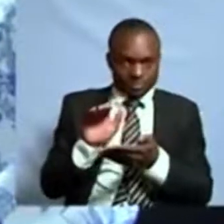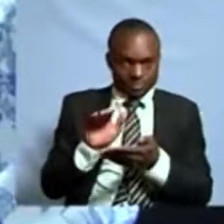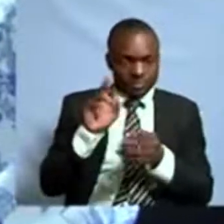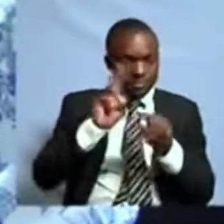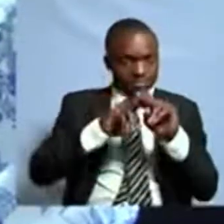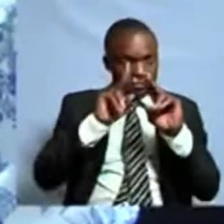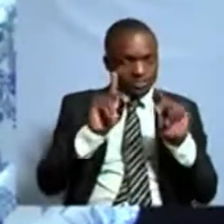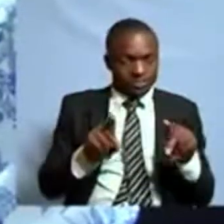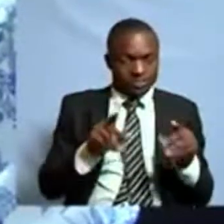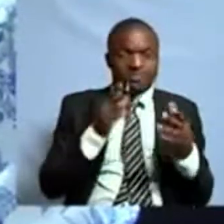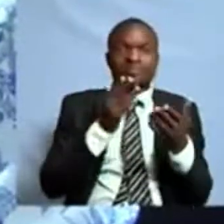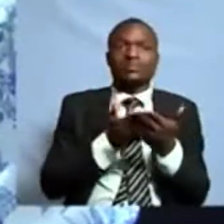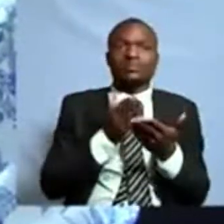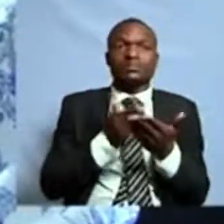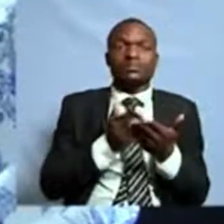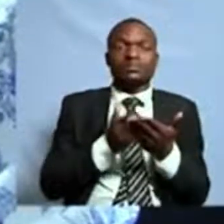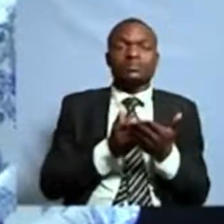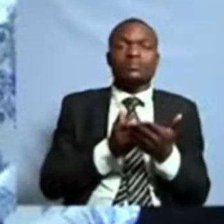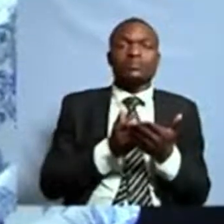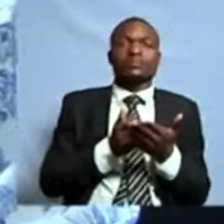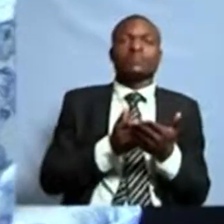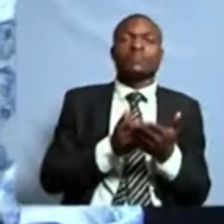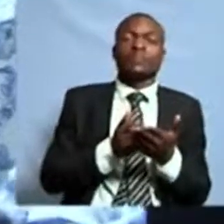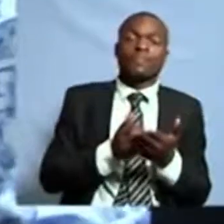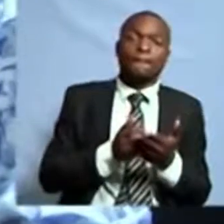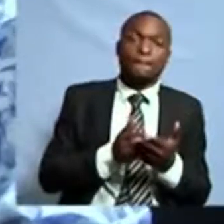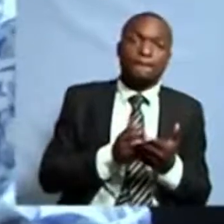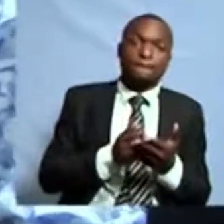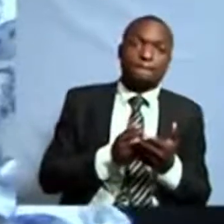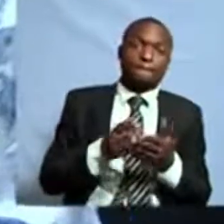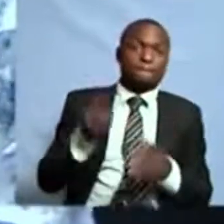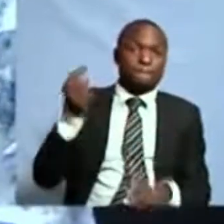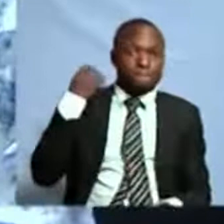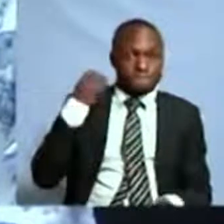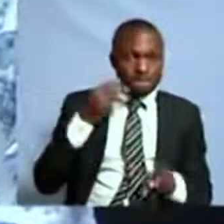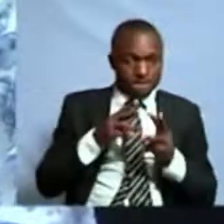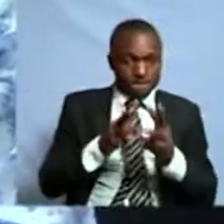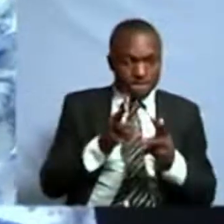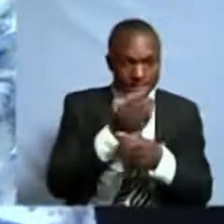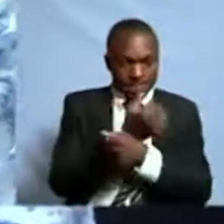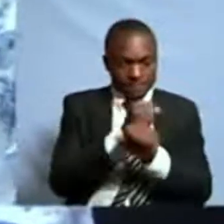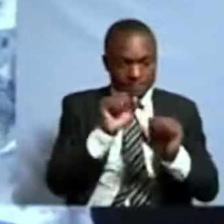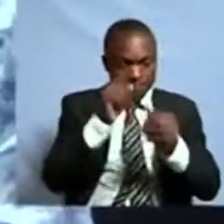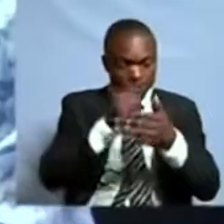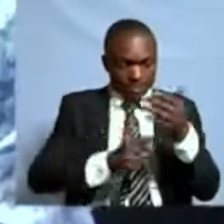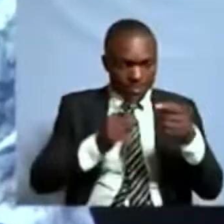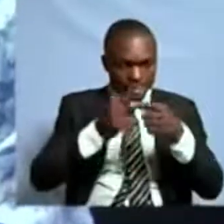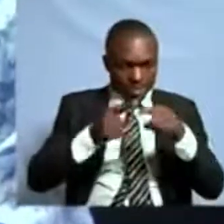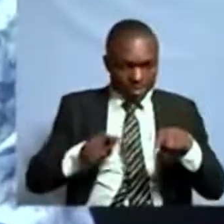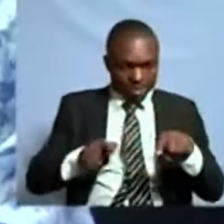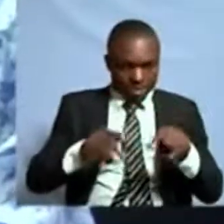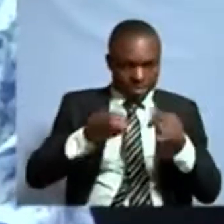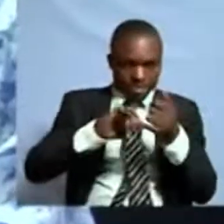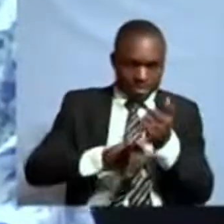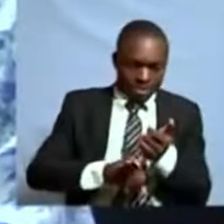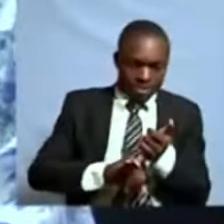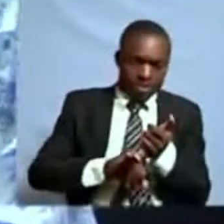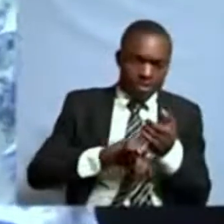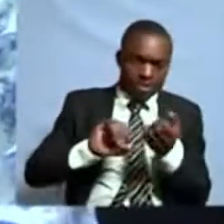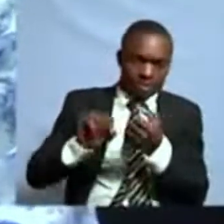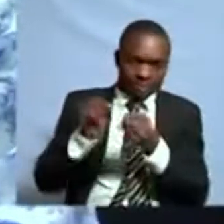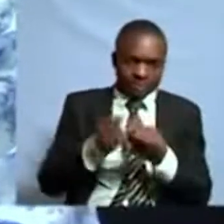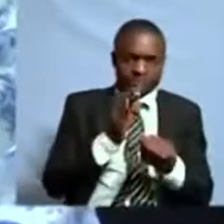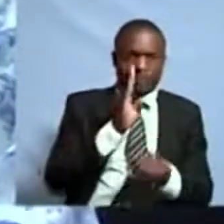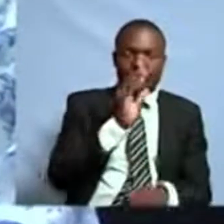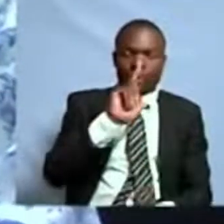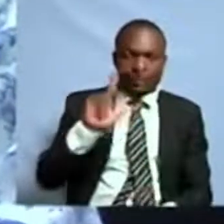Chair, this sounds like it's a backdoor way of addressing what was going through the Social Protection Bill a few years